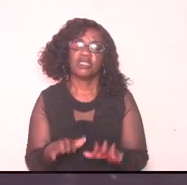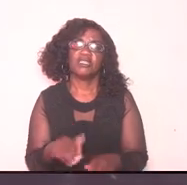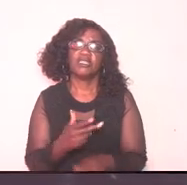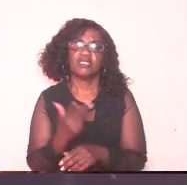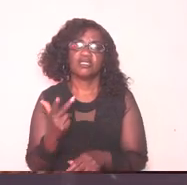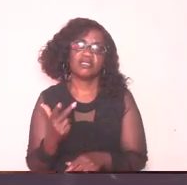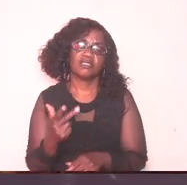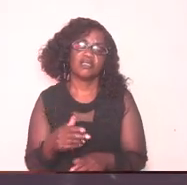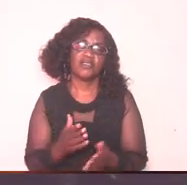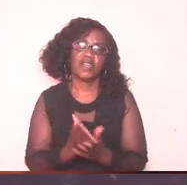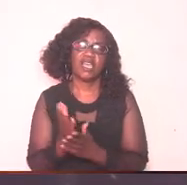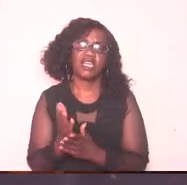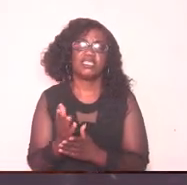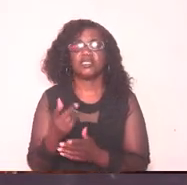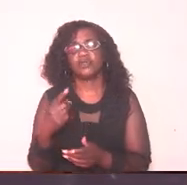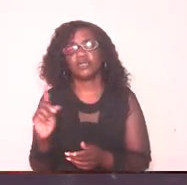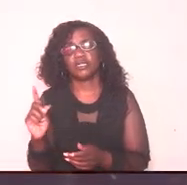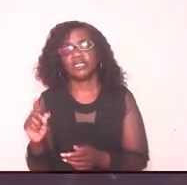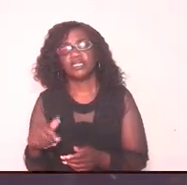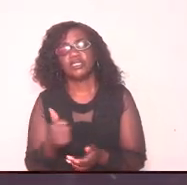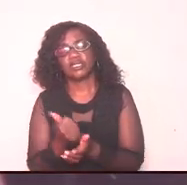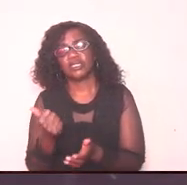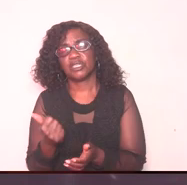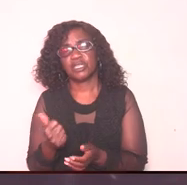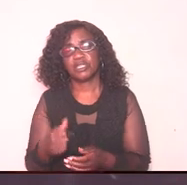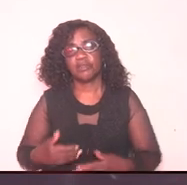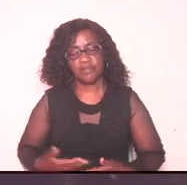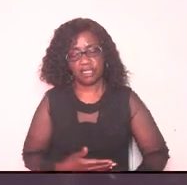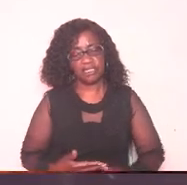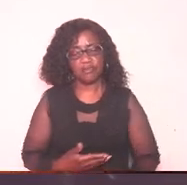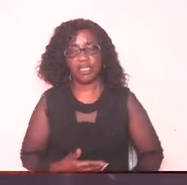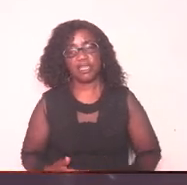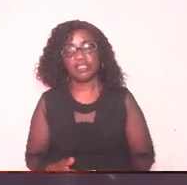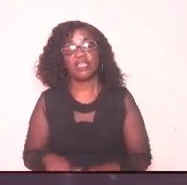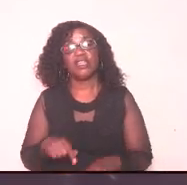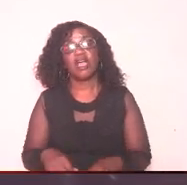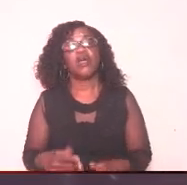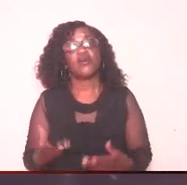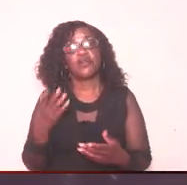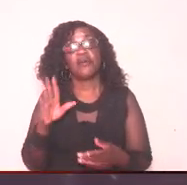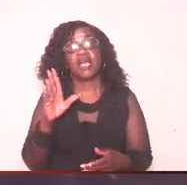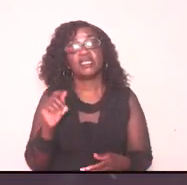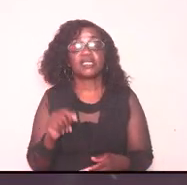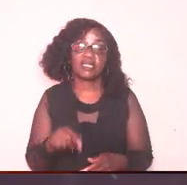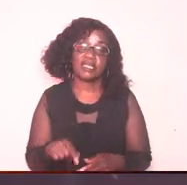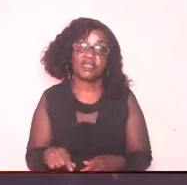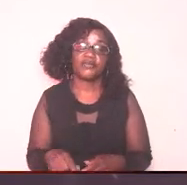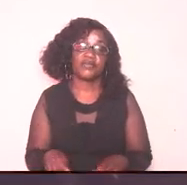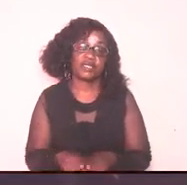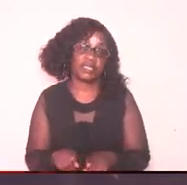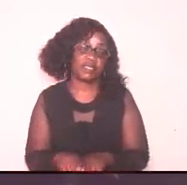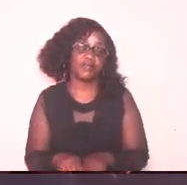a right and those people have been maturing ever since birth and whatnot. But in this debate, we would like to